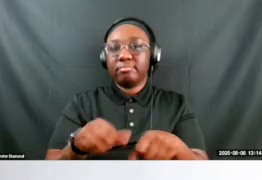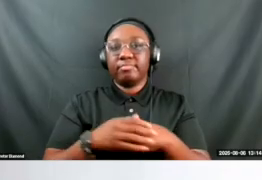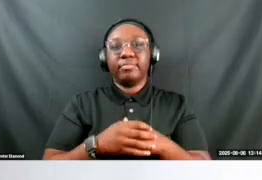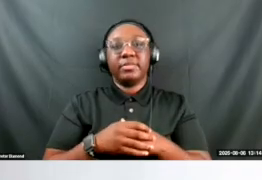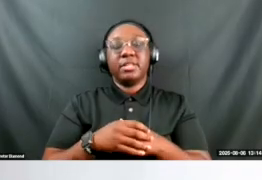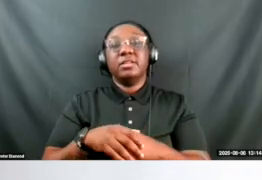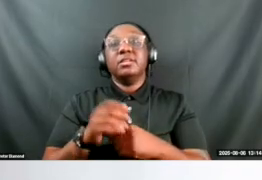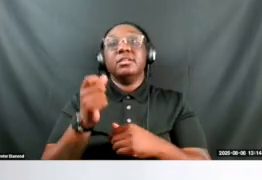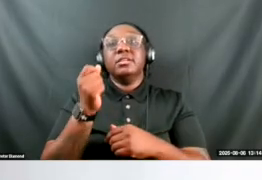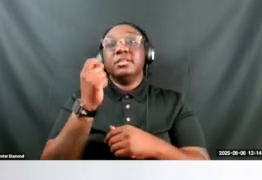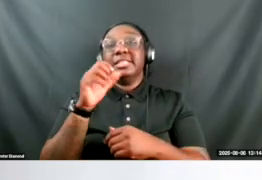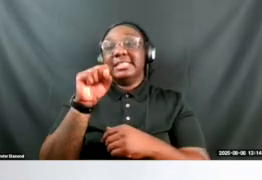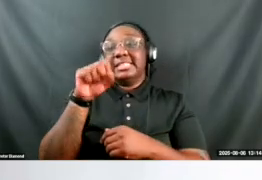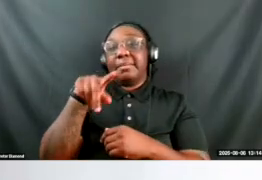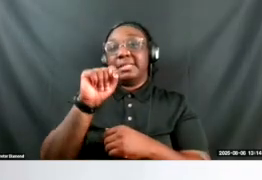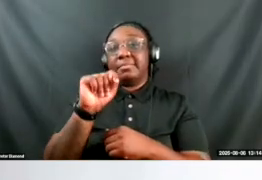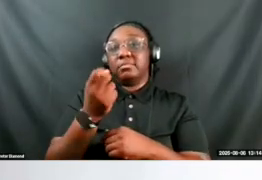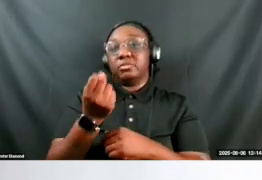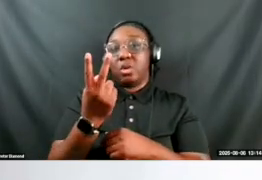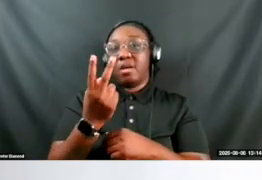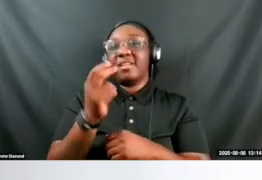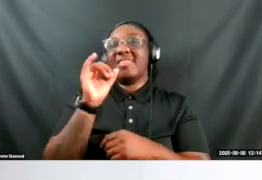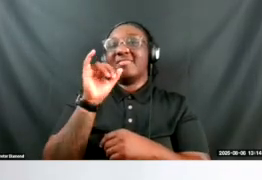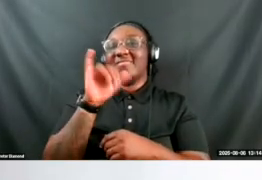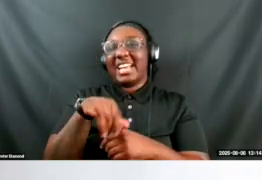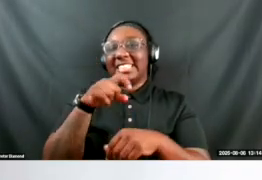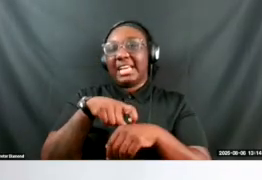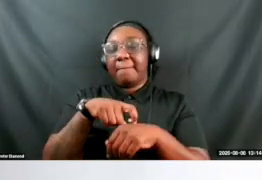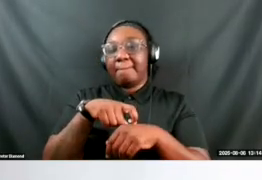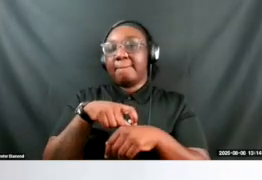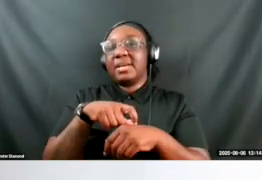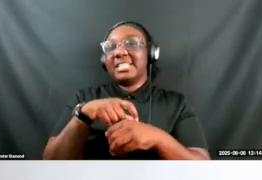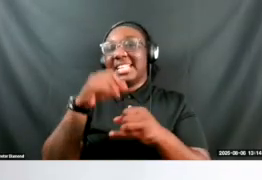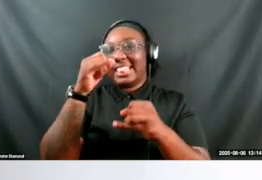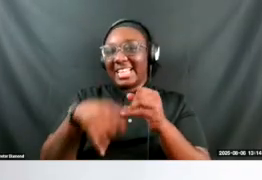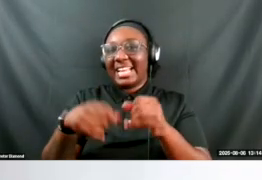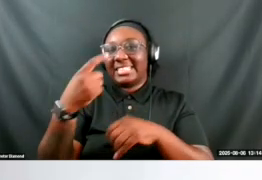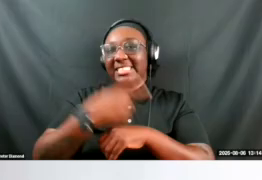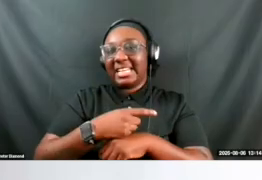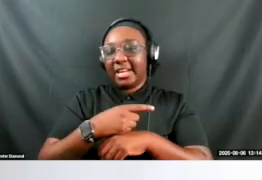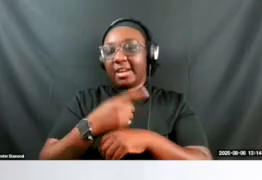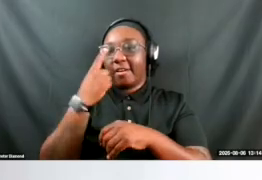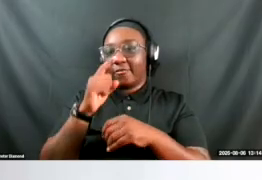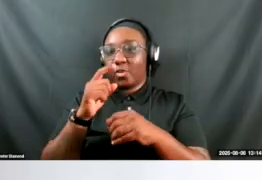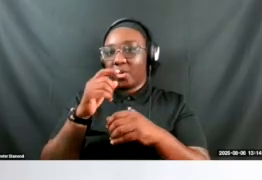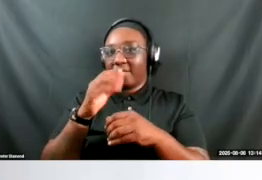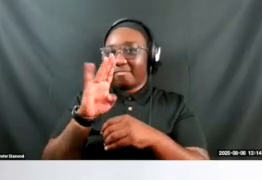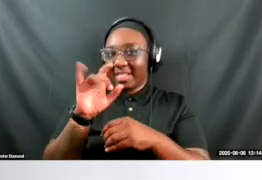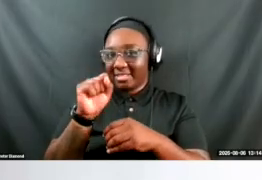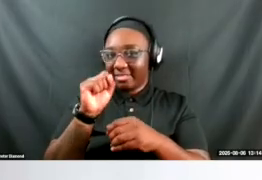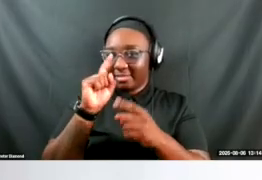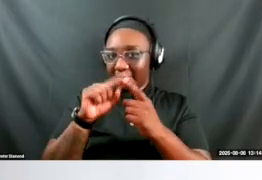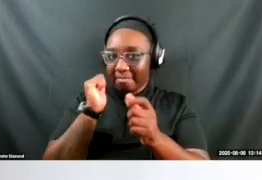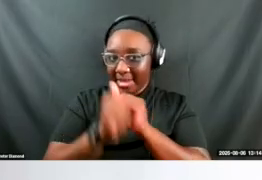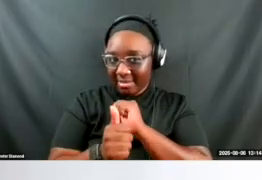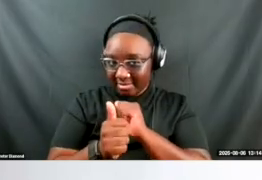September 12th is when the California legislative year ends in 2025 and is the last day to pass bills. This deadline is important